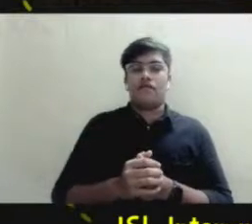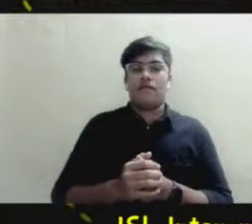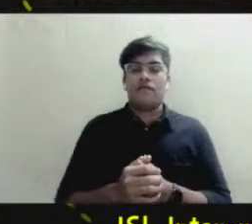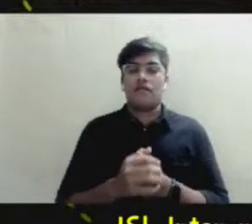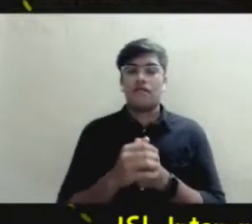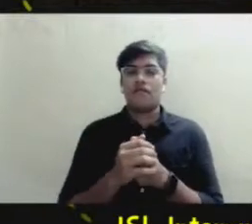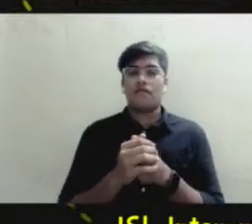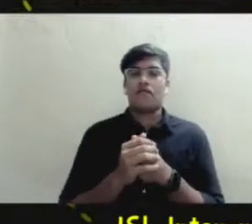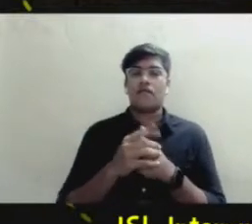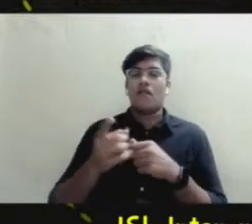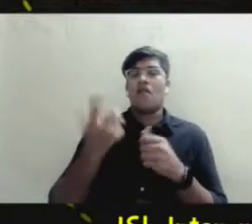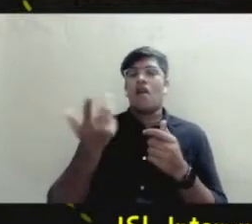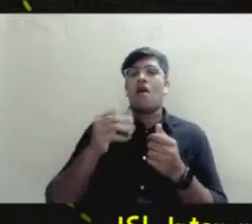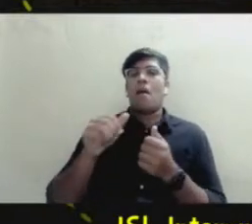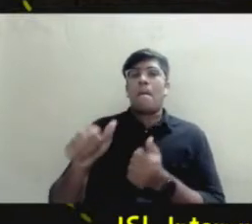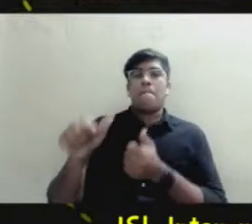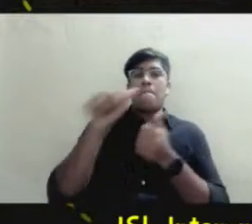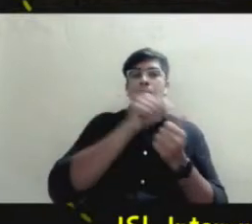of playback